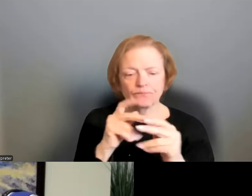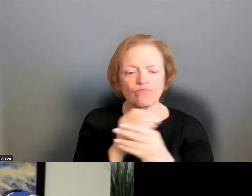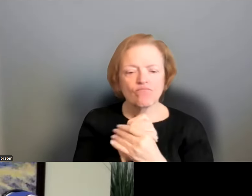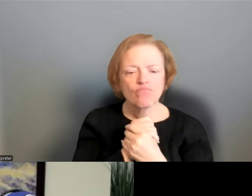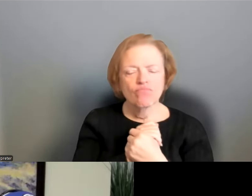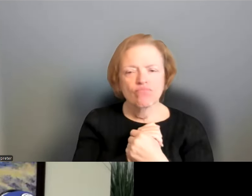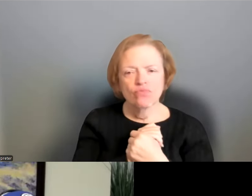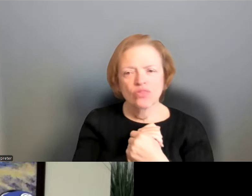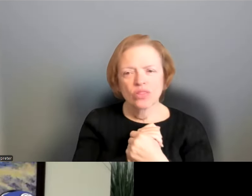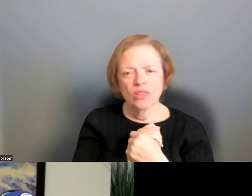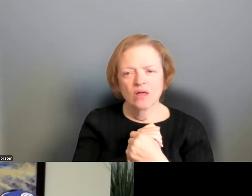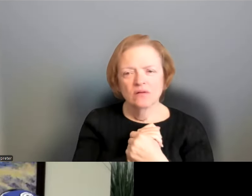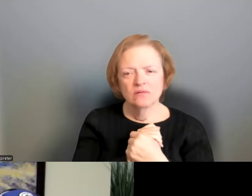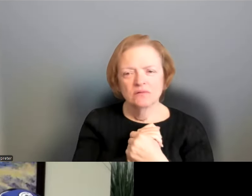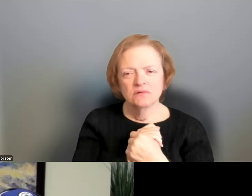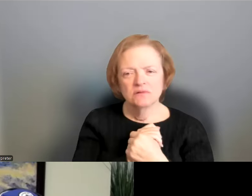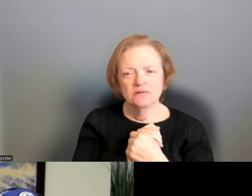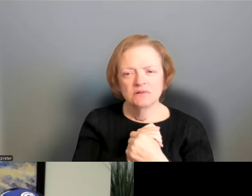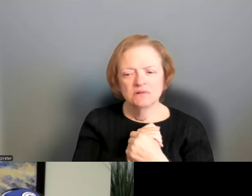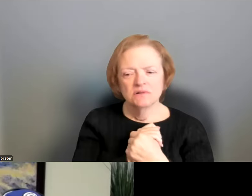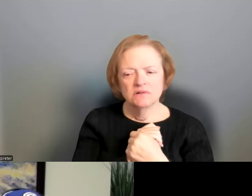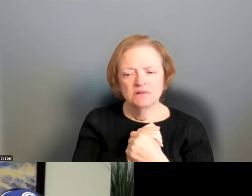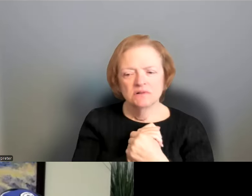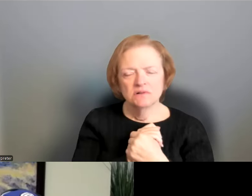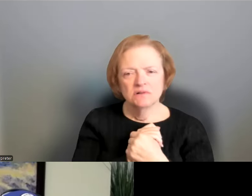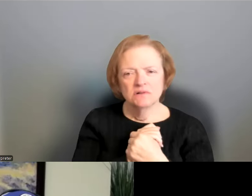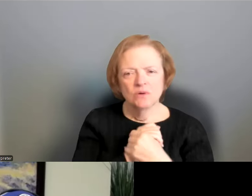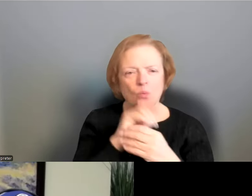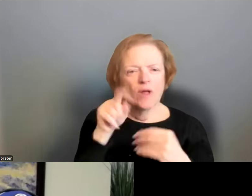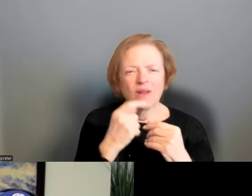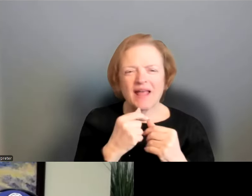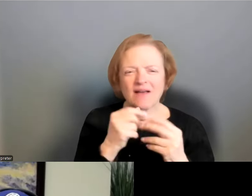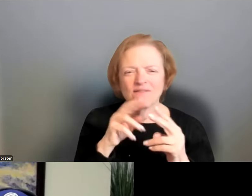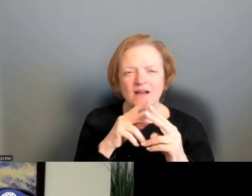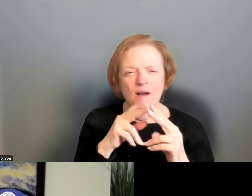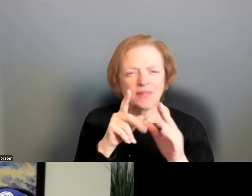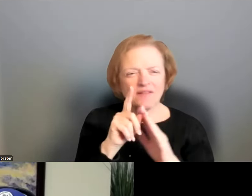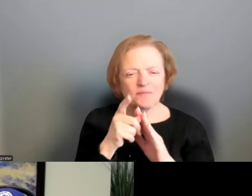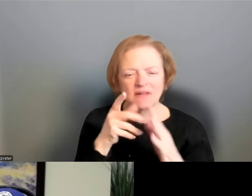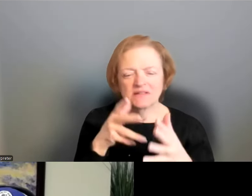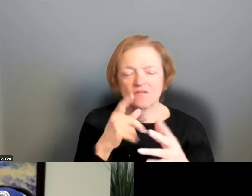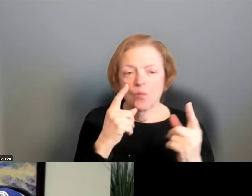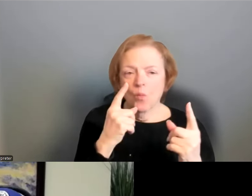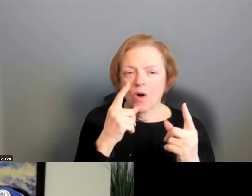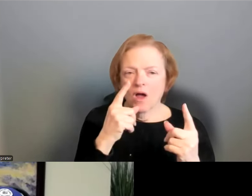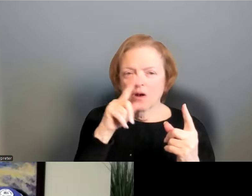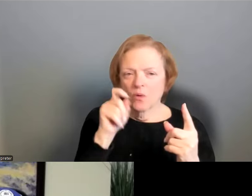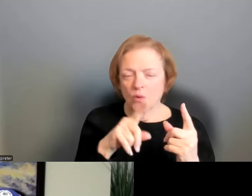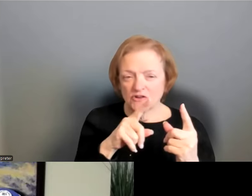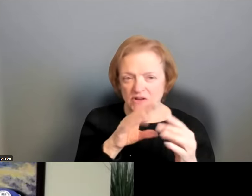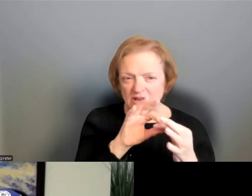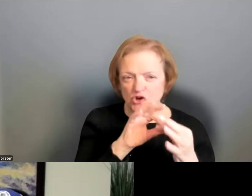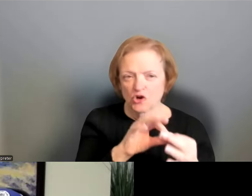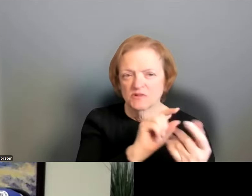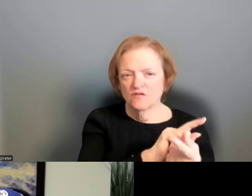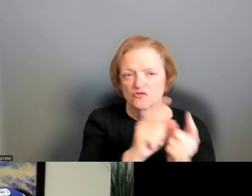so we only have a couple minutes left. Just one question. In terms of translation to other languages, are